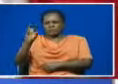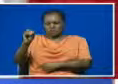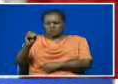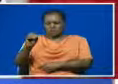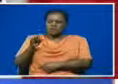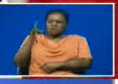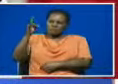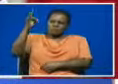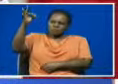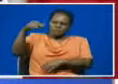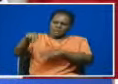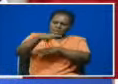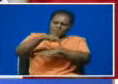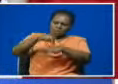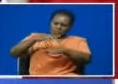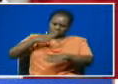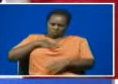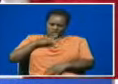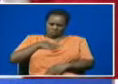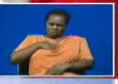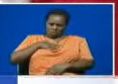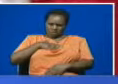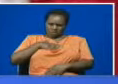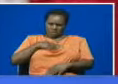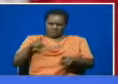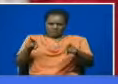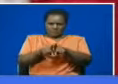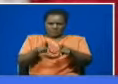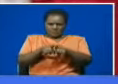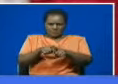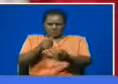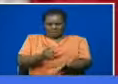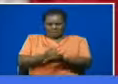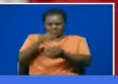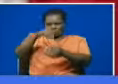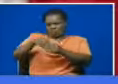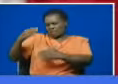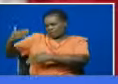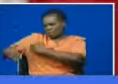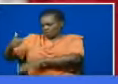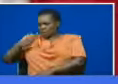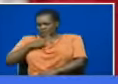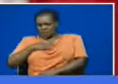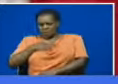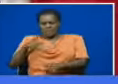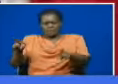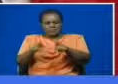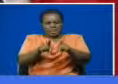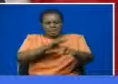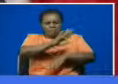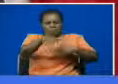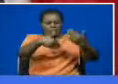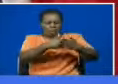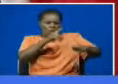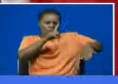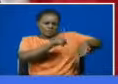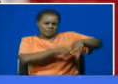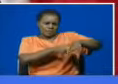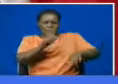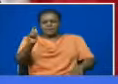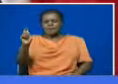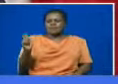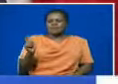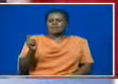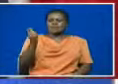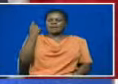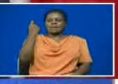of our nation will always have plenty within our borders, and that at all times, Kenya will